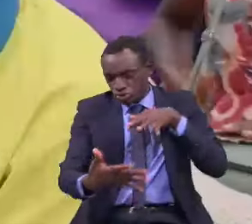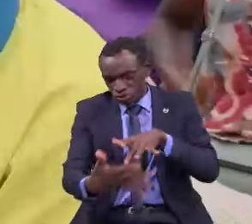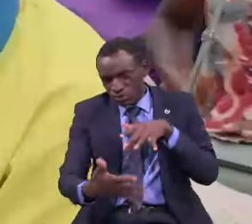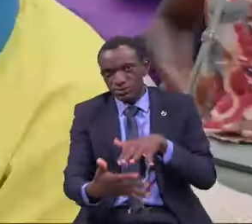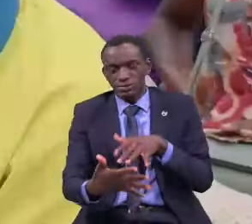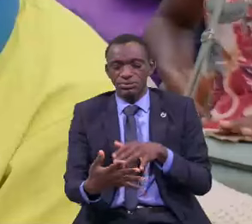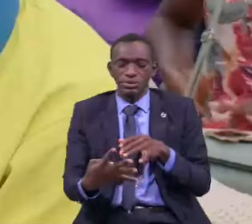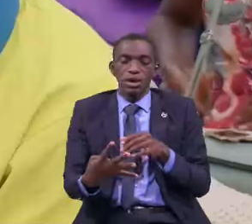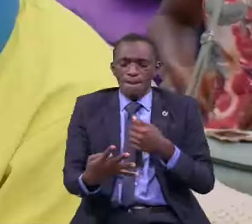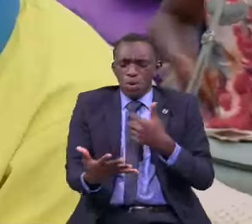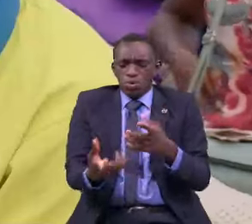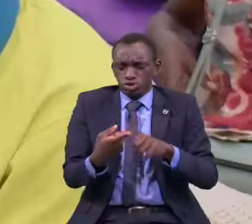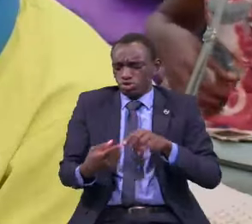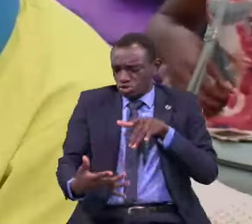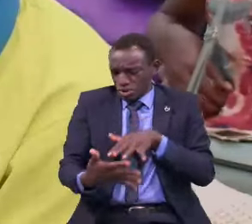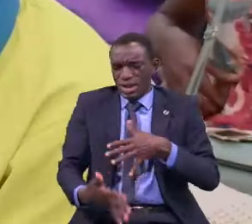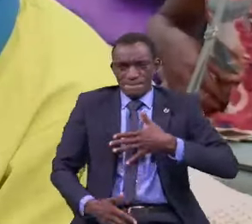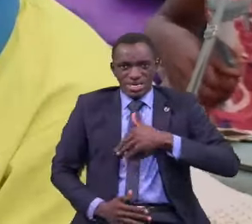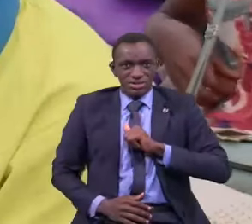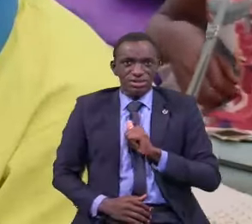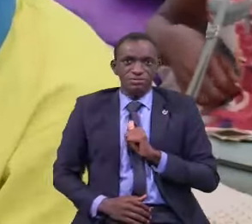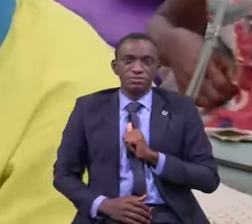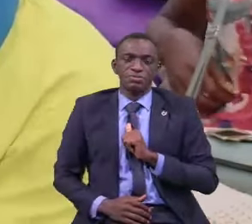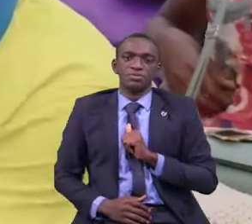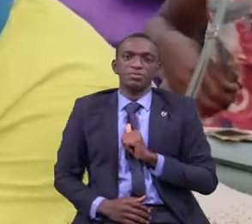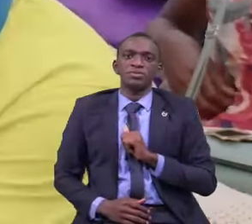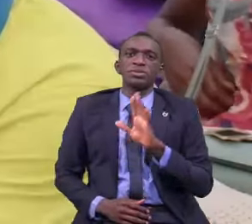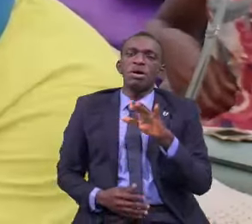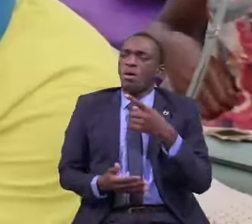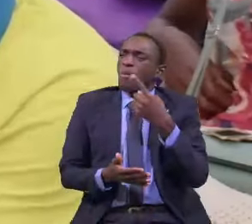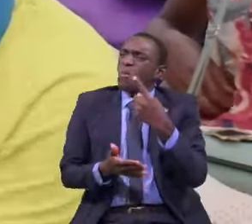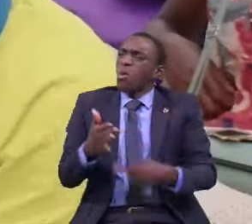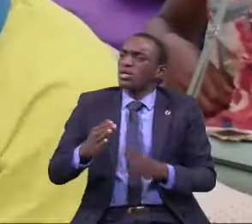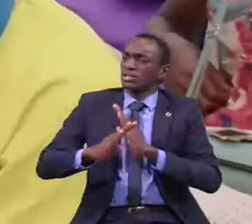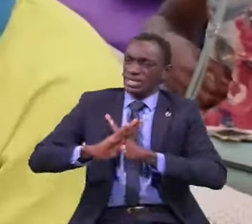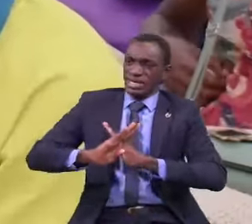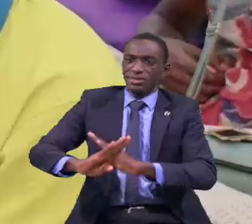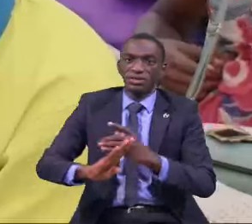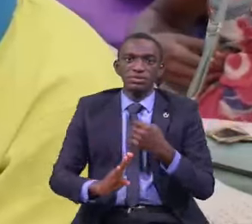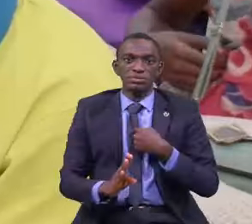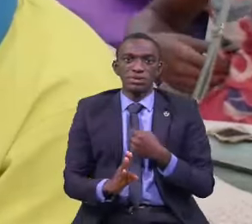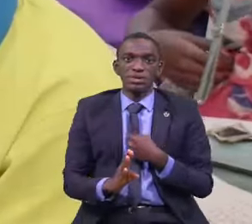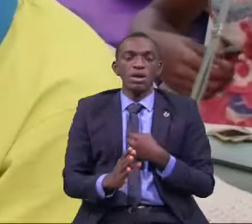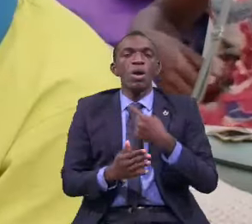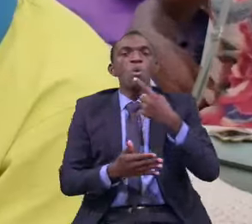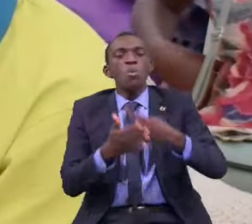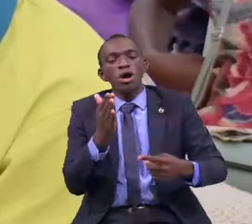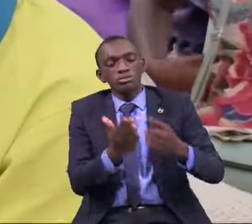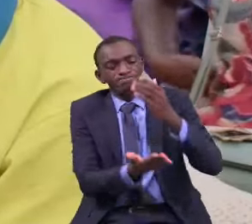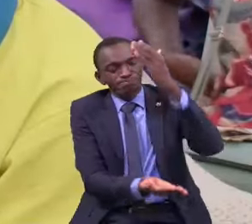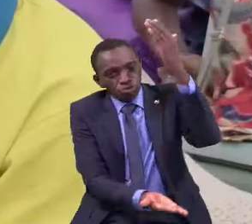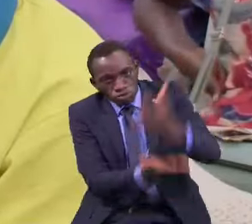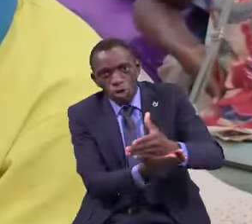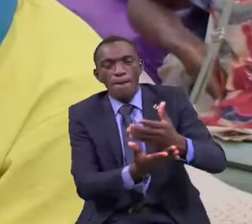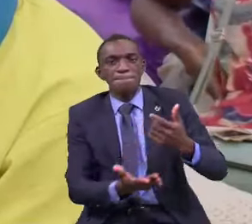I want to study myself. What hinders me? What stops me?